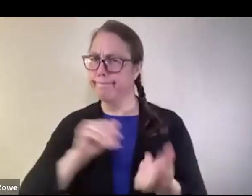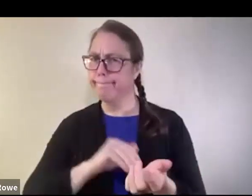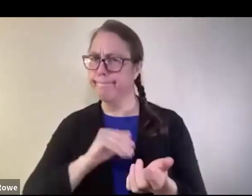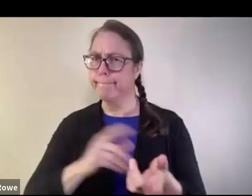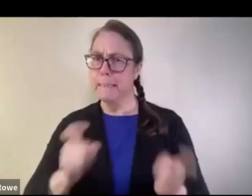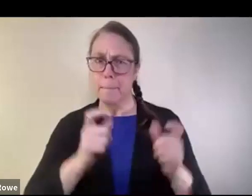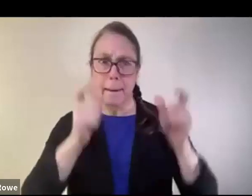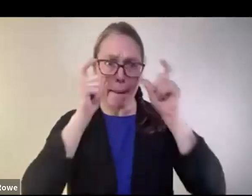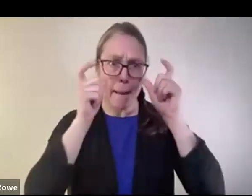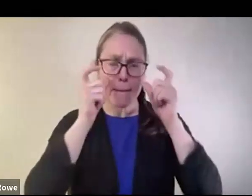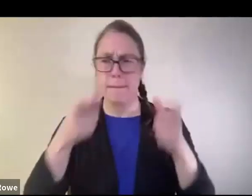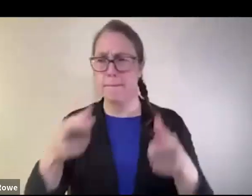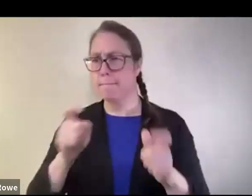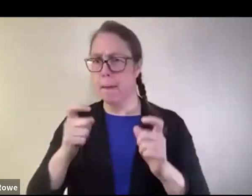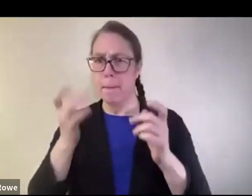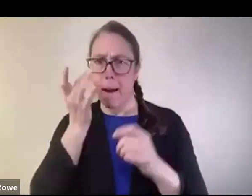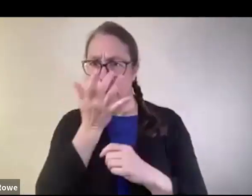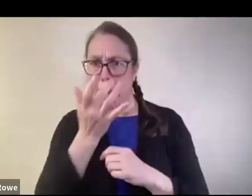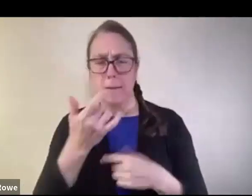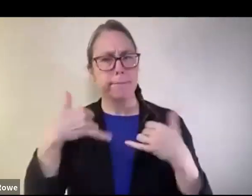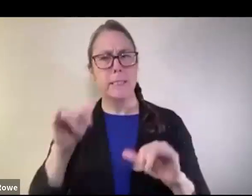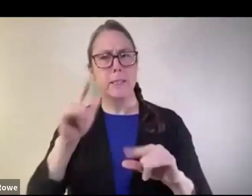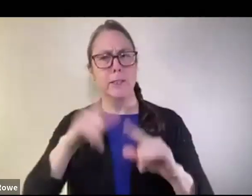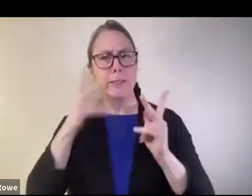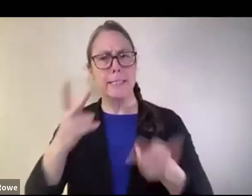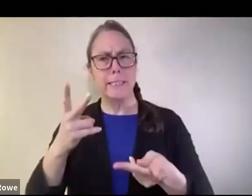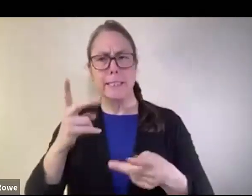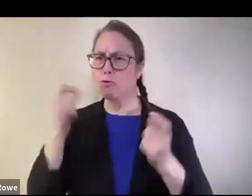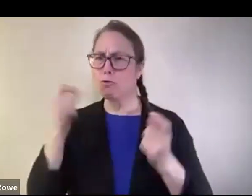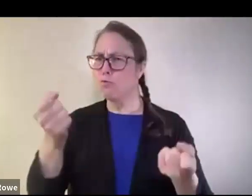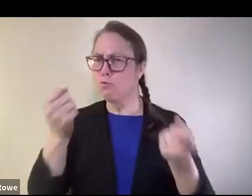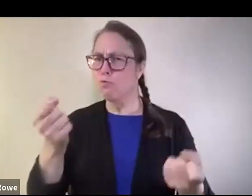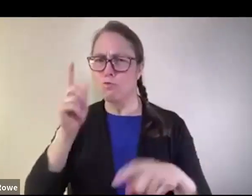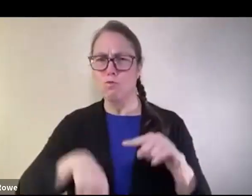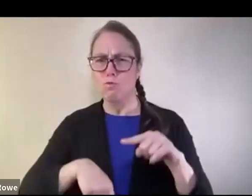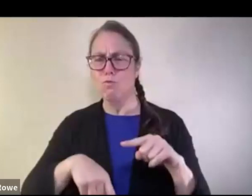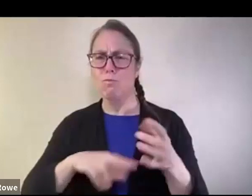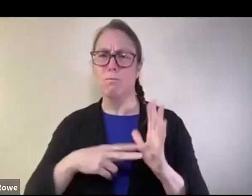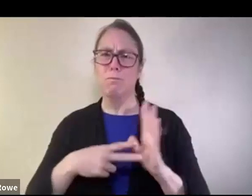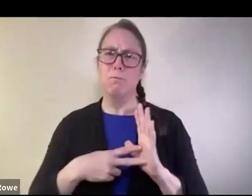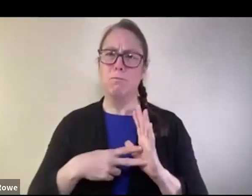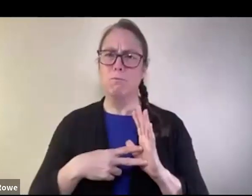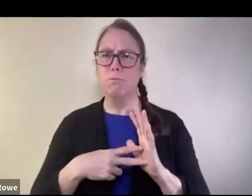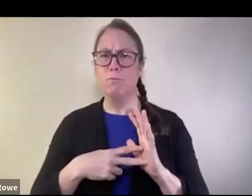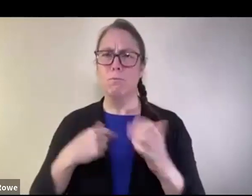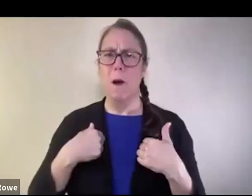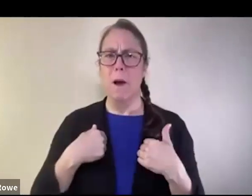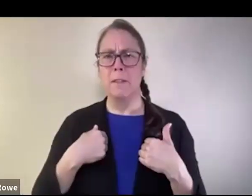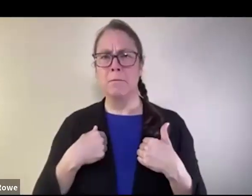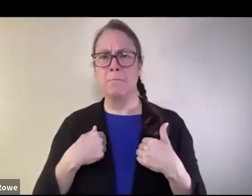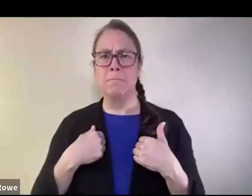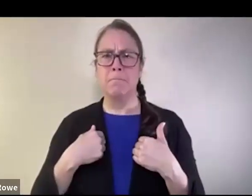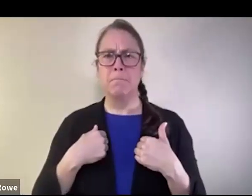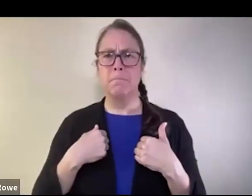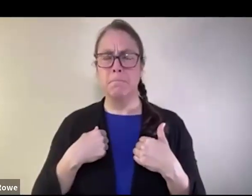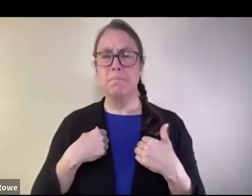contacts, still couldn't see. Couldn't really drive at night. So I end up getting linked